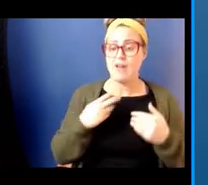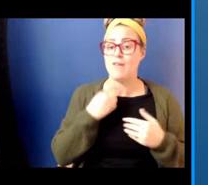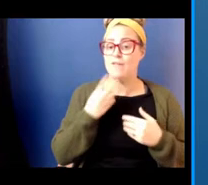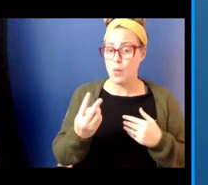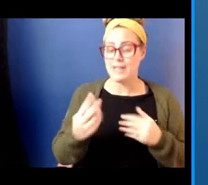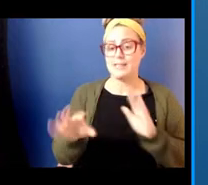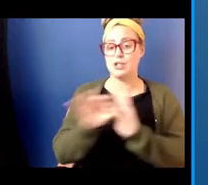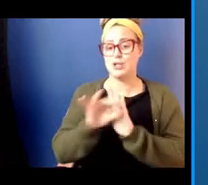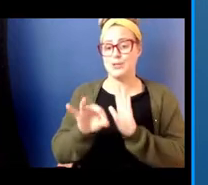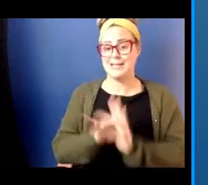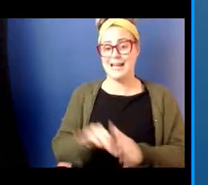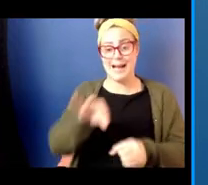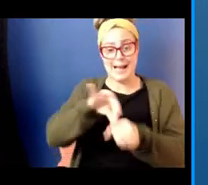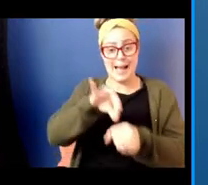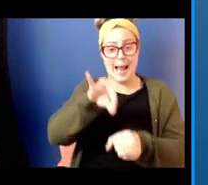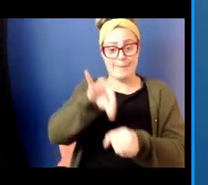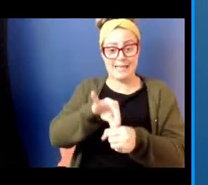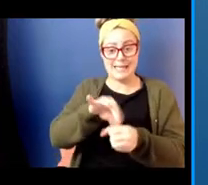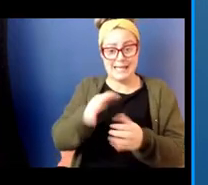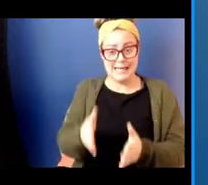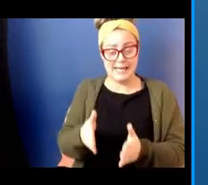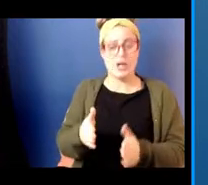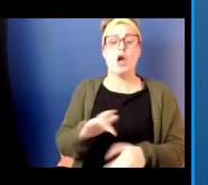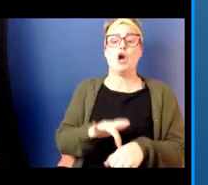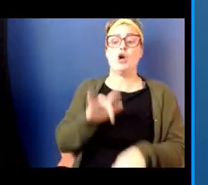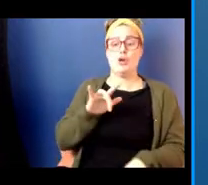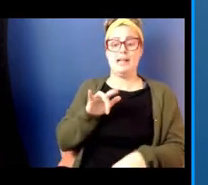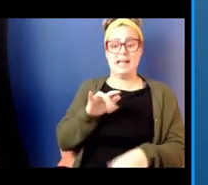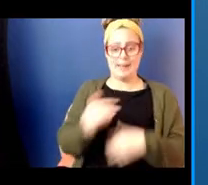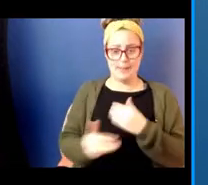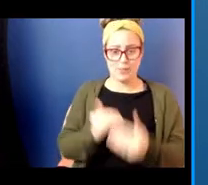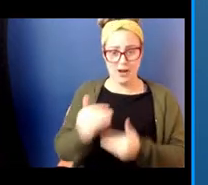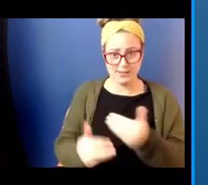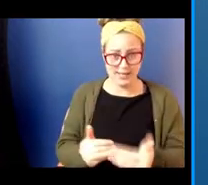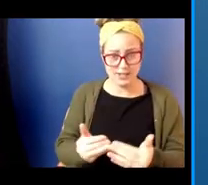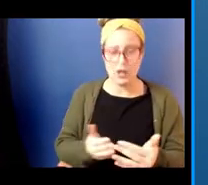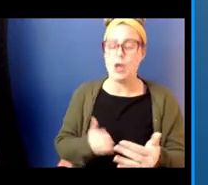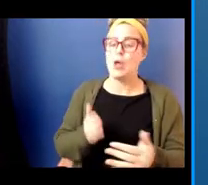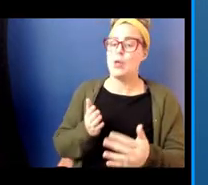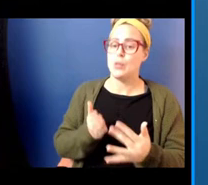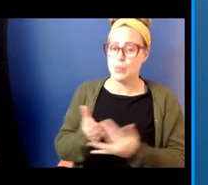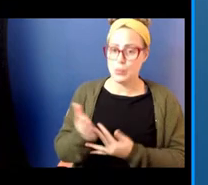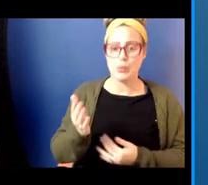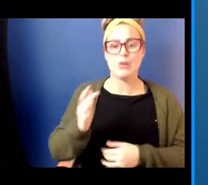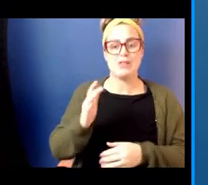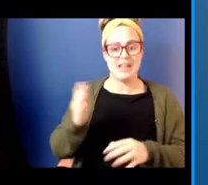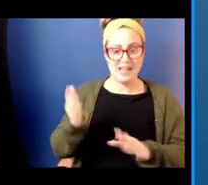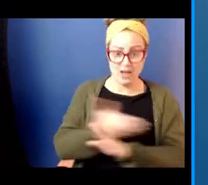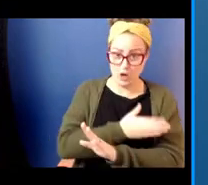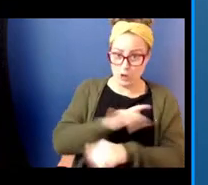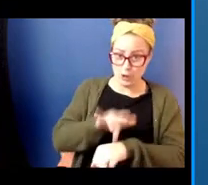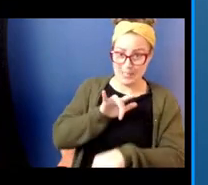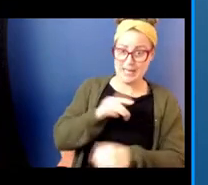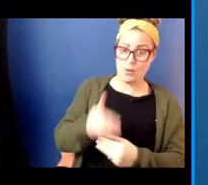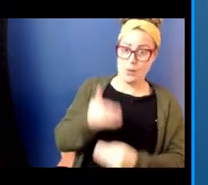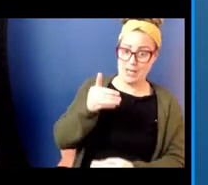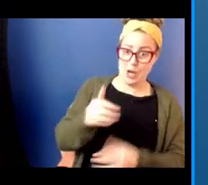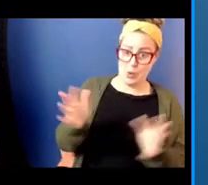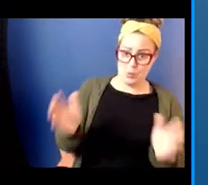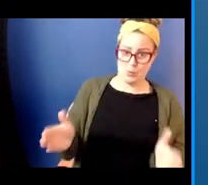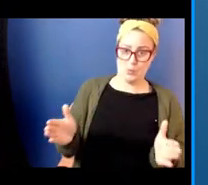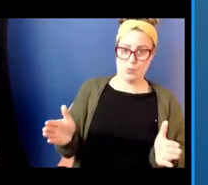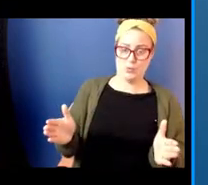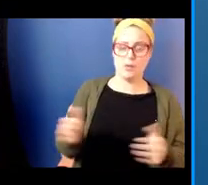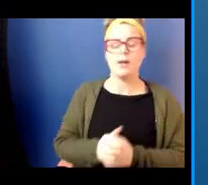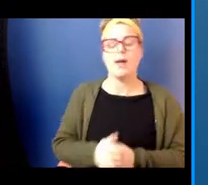and throughout the entire early window as I said in February 2020 you cannot